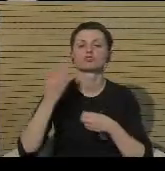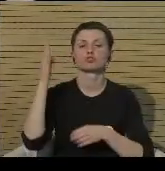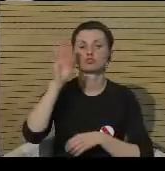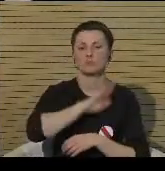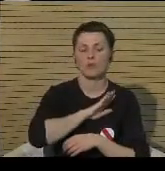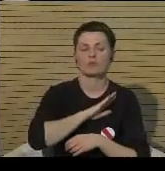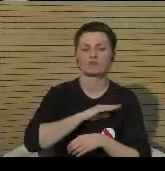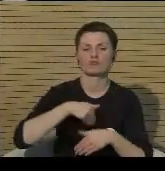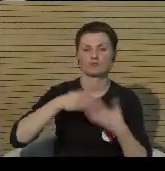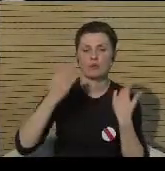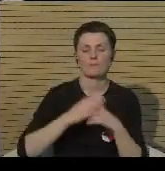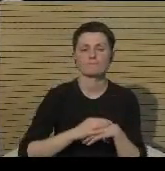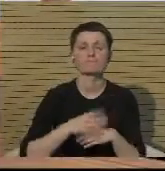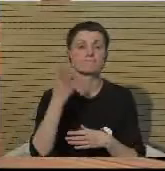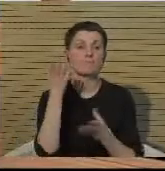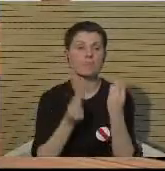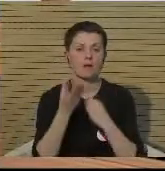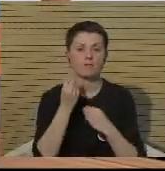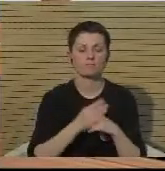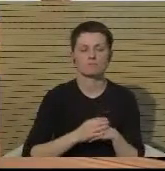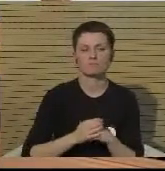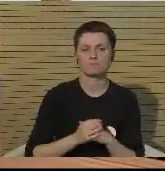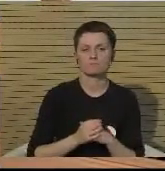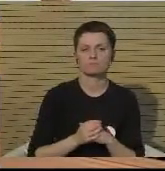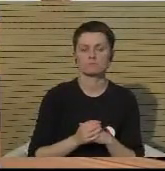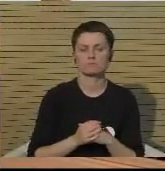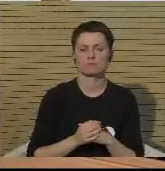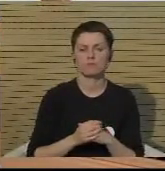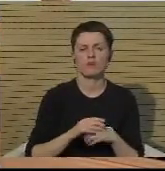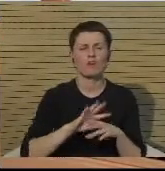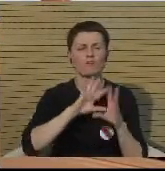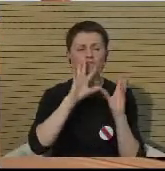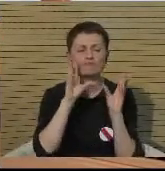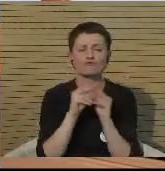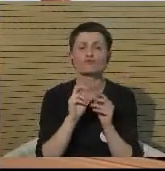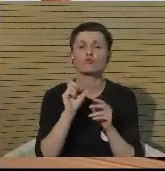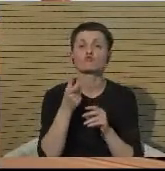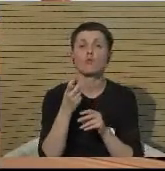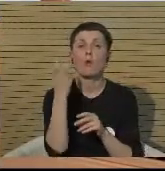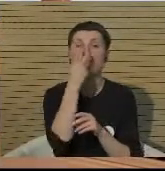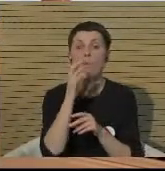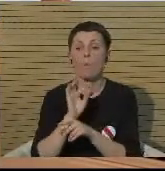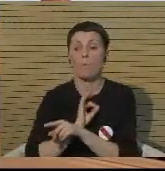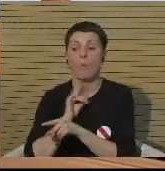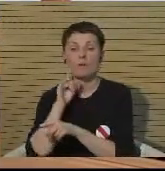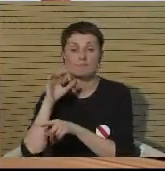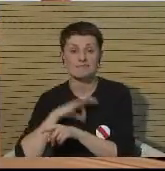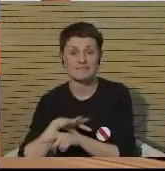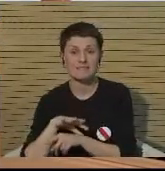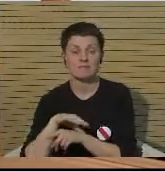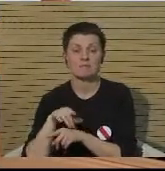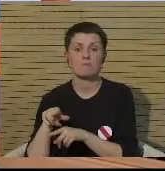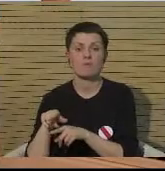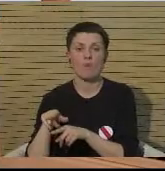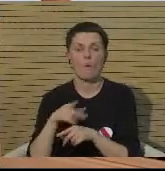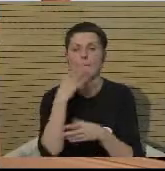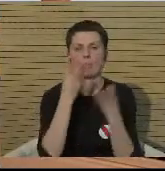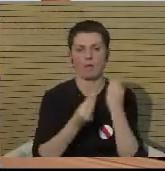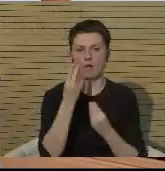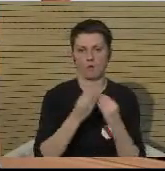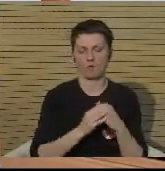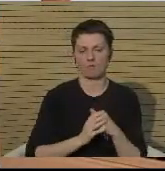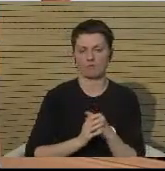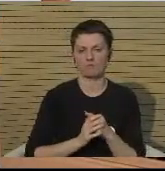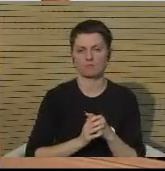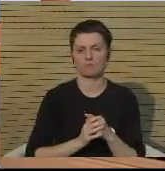Andrzej Adamowicz, a volume of Day of Poems, Day of Death. What interests my son